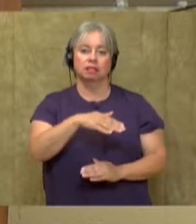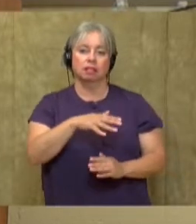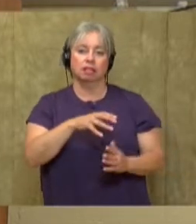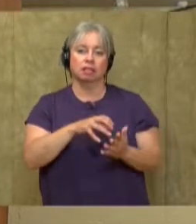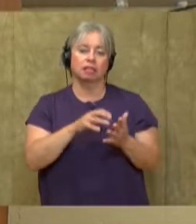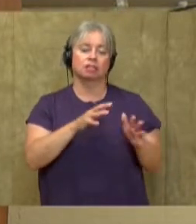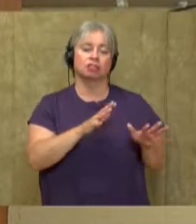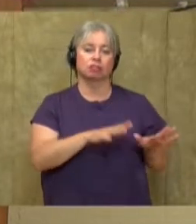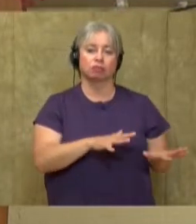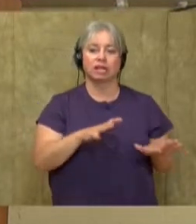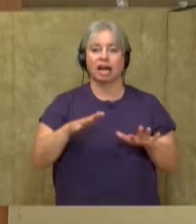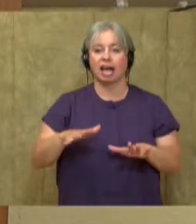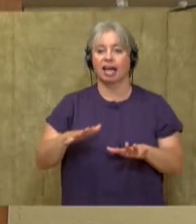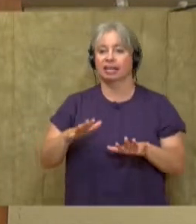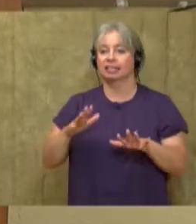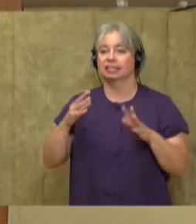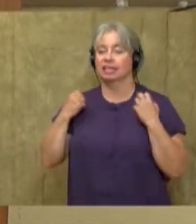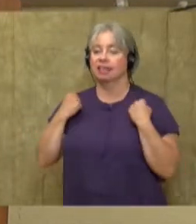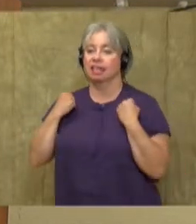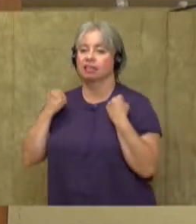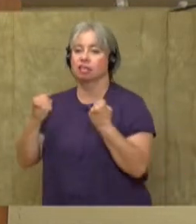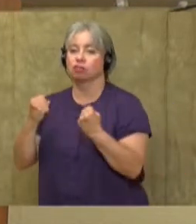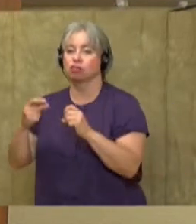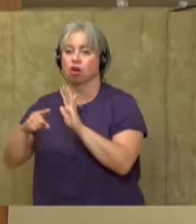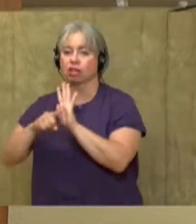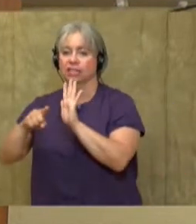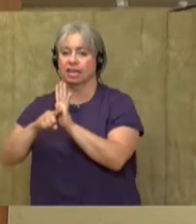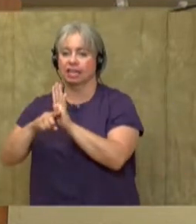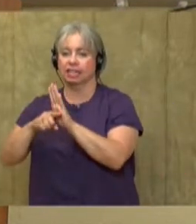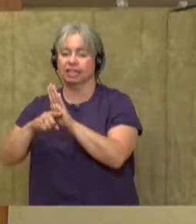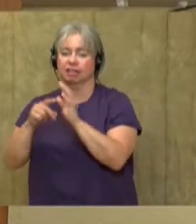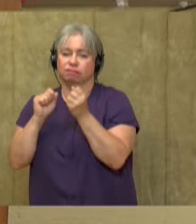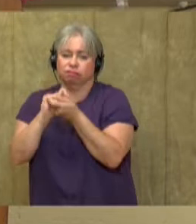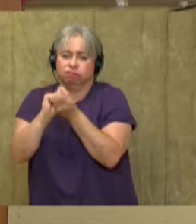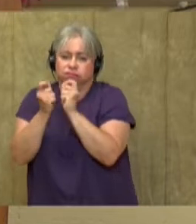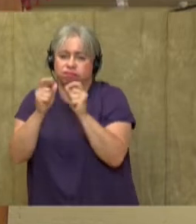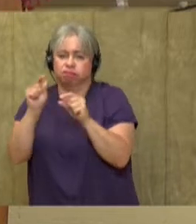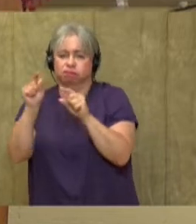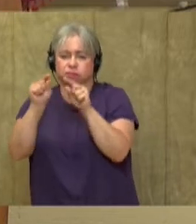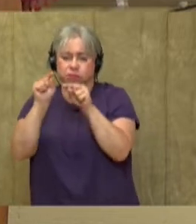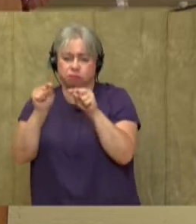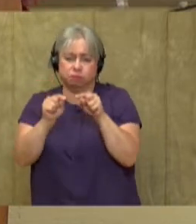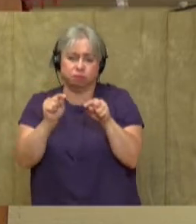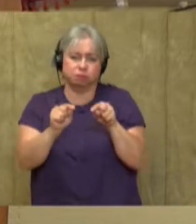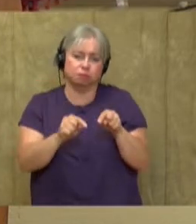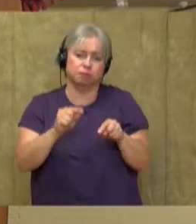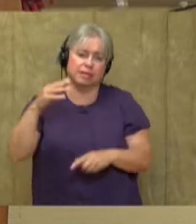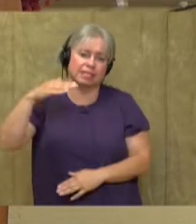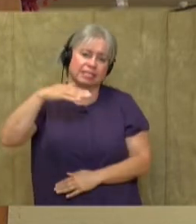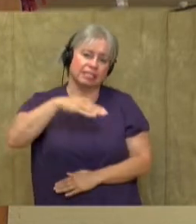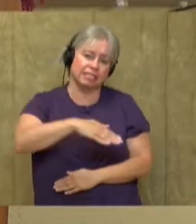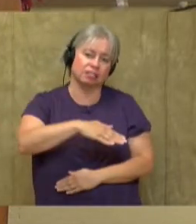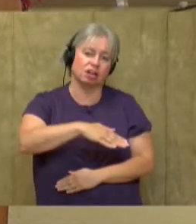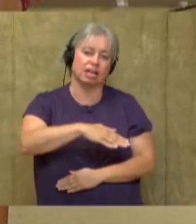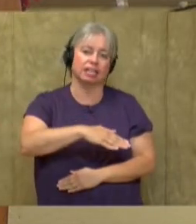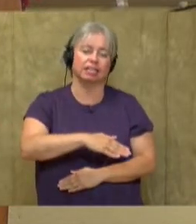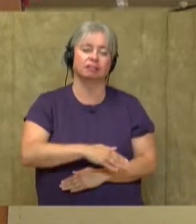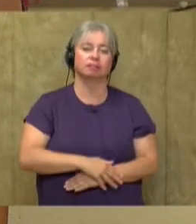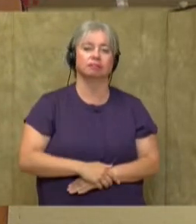of relaxed. And then the strong negative is very tight, it's close together, and it's declining.